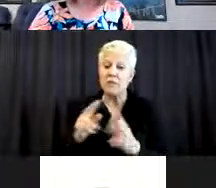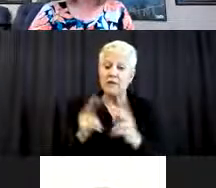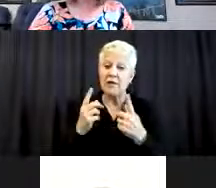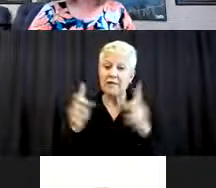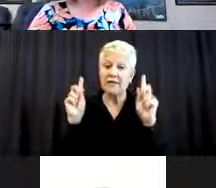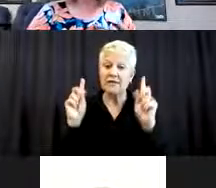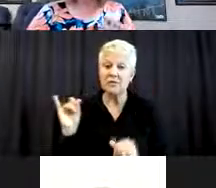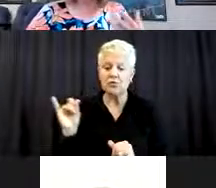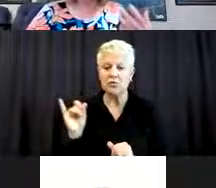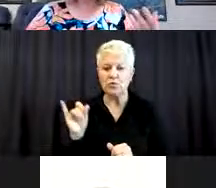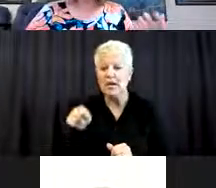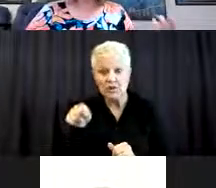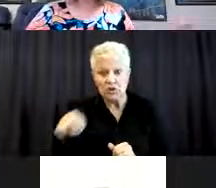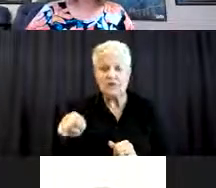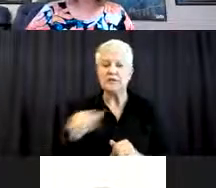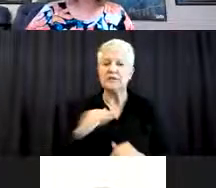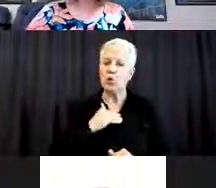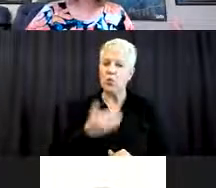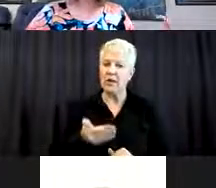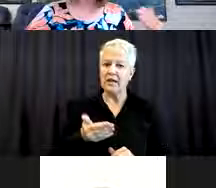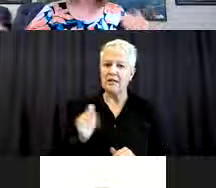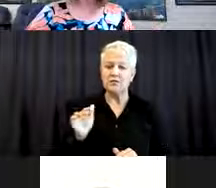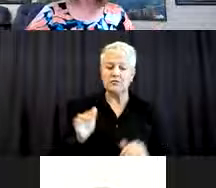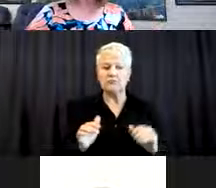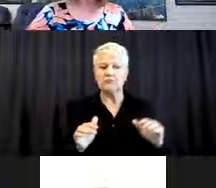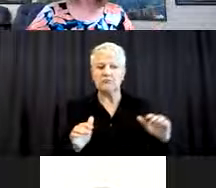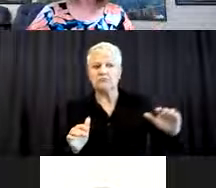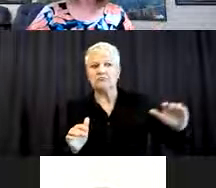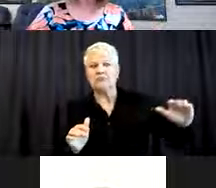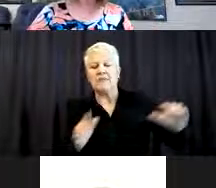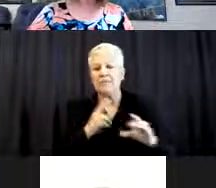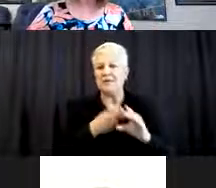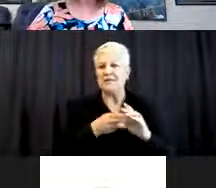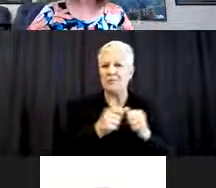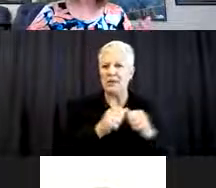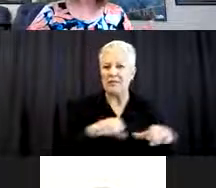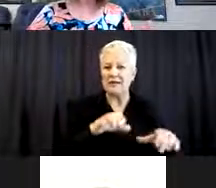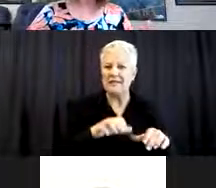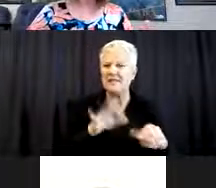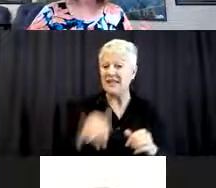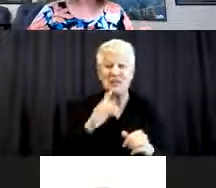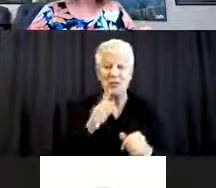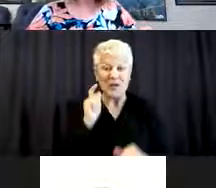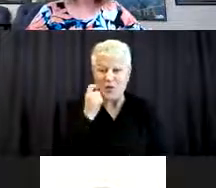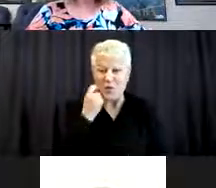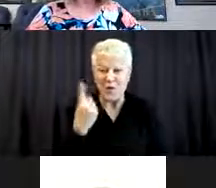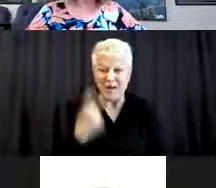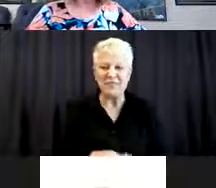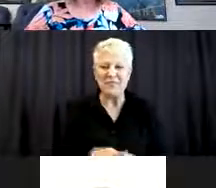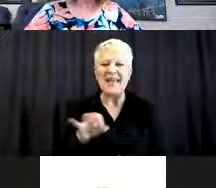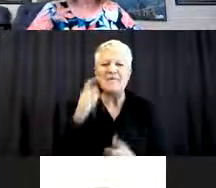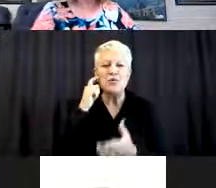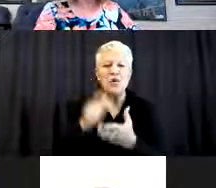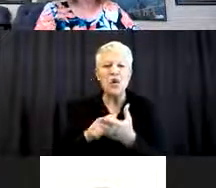too. She was willing to extend her hands and participate in an activity that was a really cool one. And if you